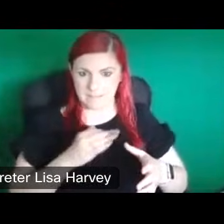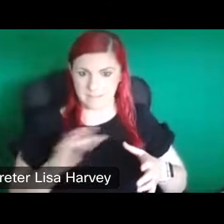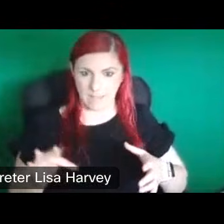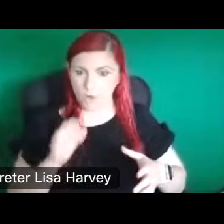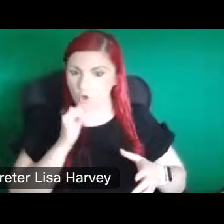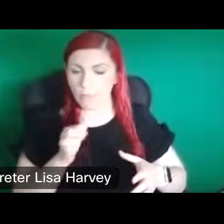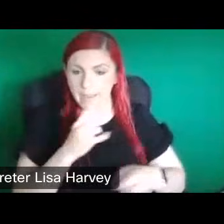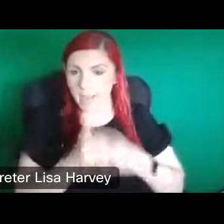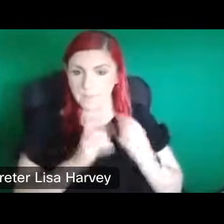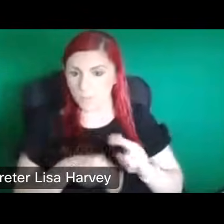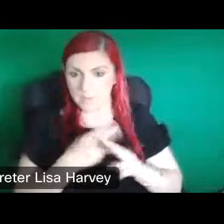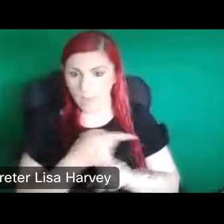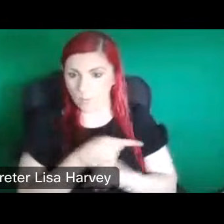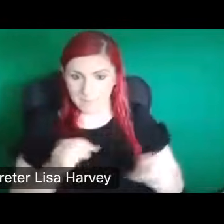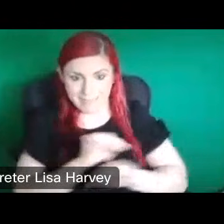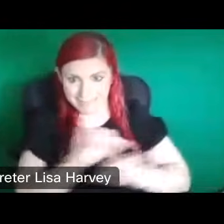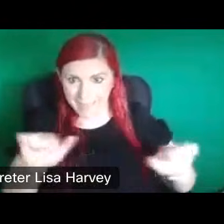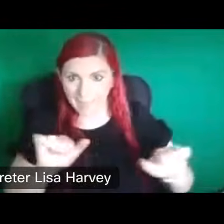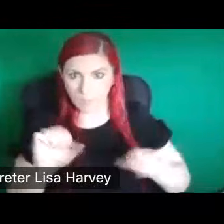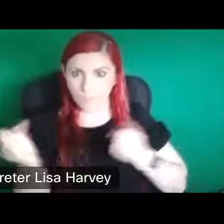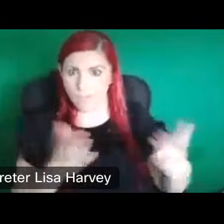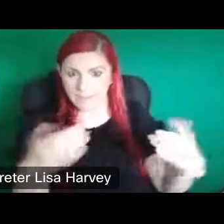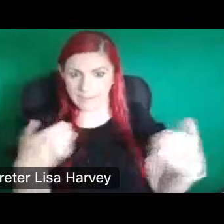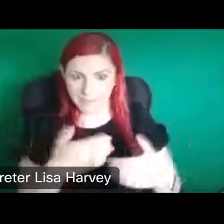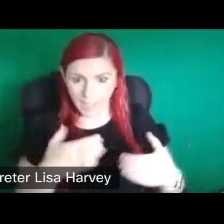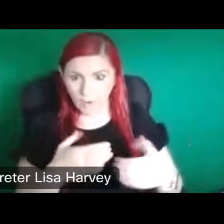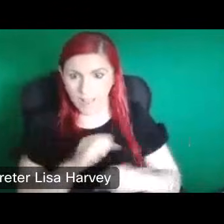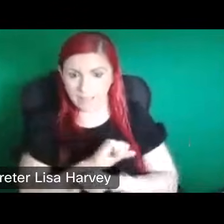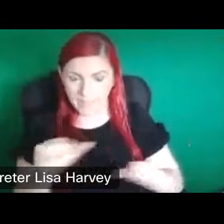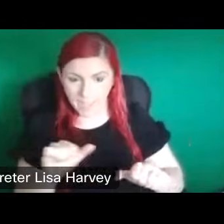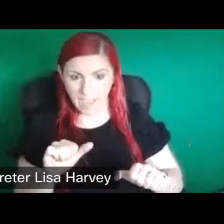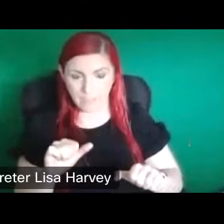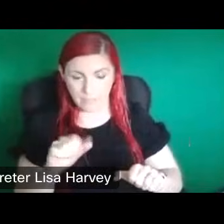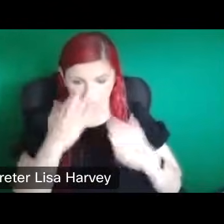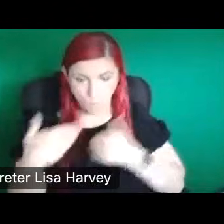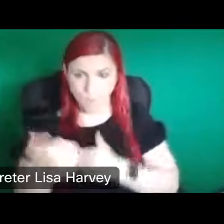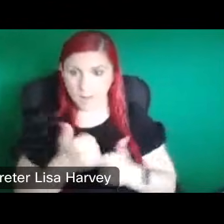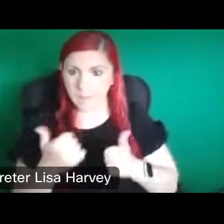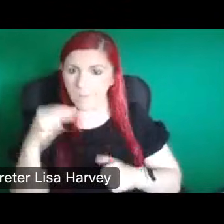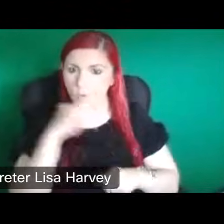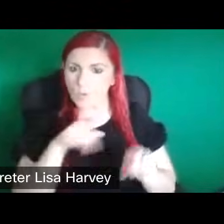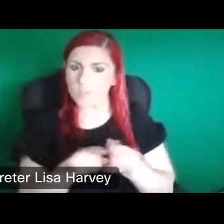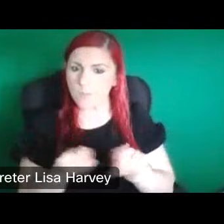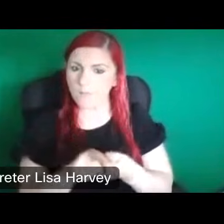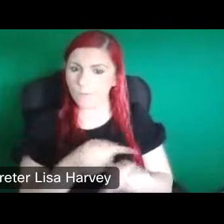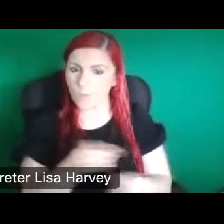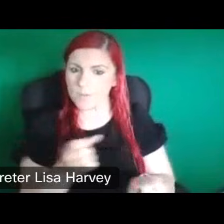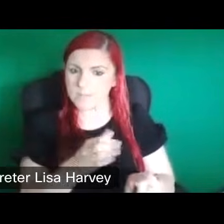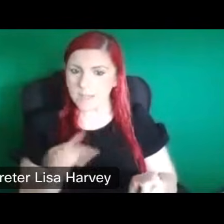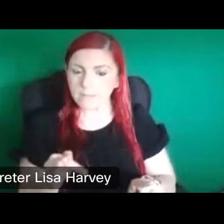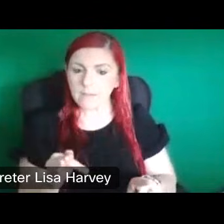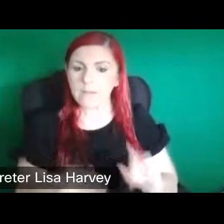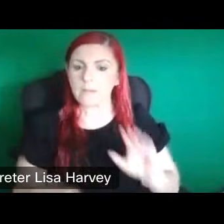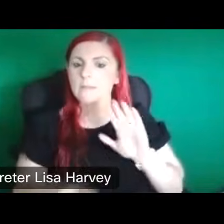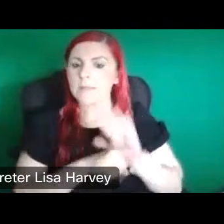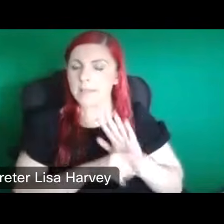of patient care and advocacy, and their well-being is really important. Adverse patient incidents weigh